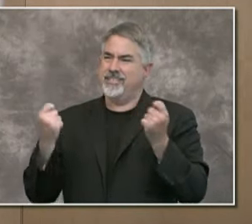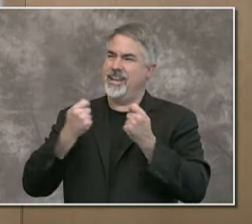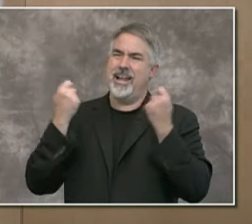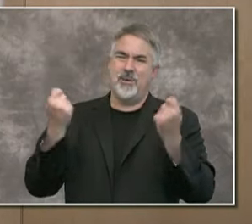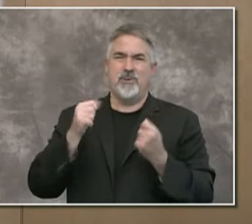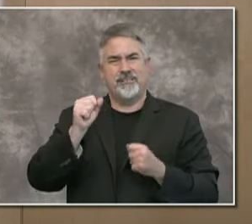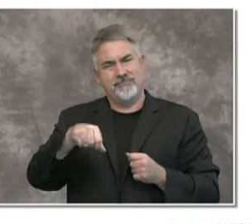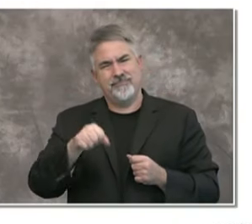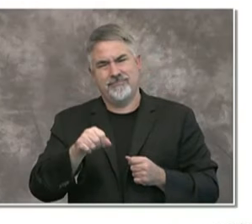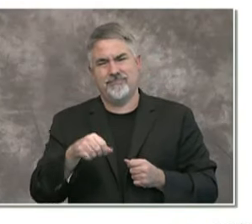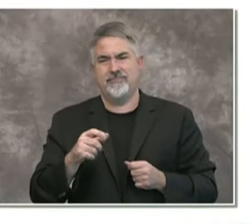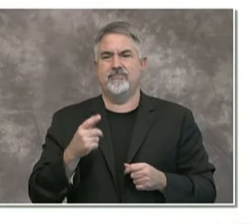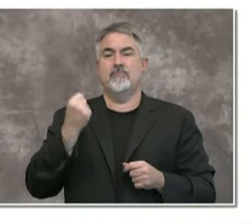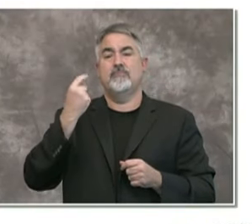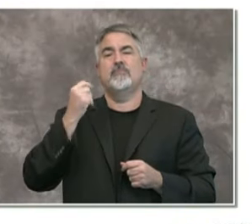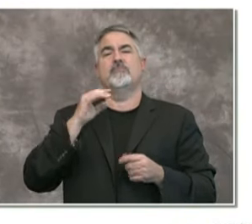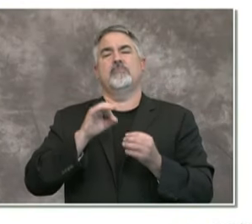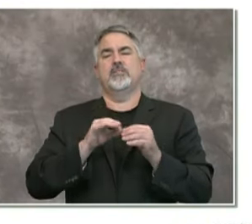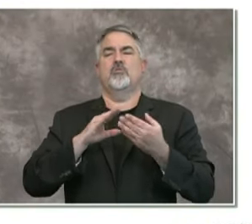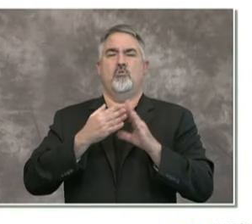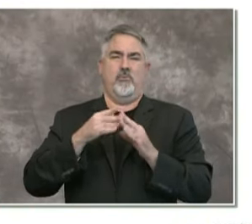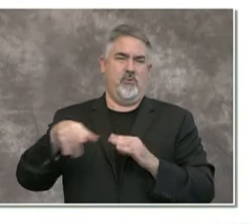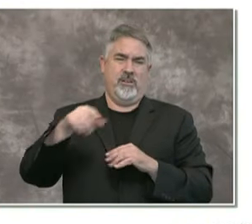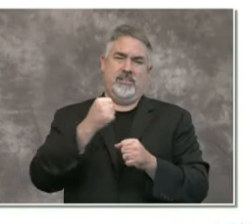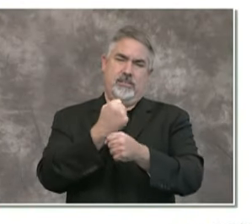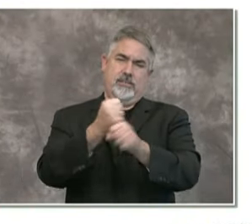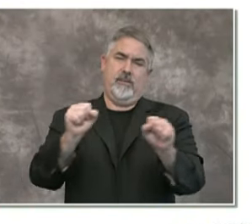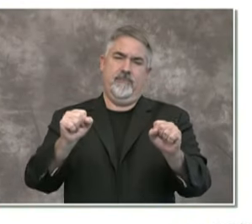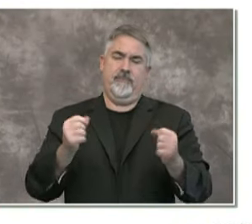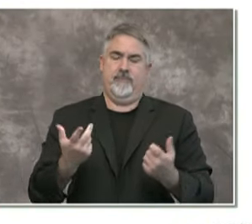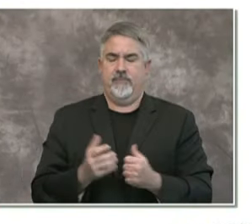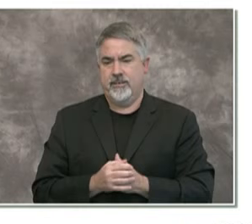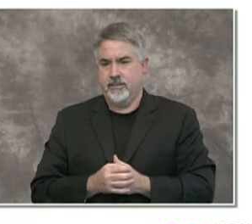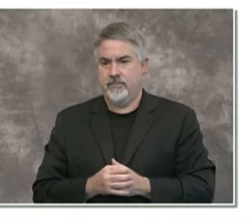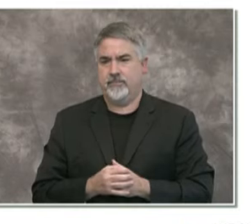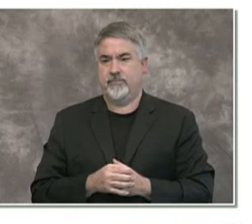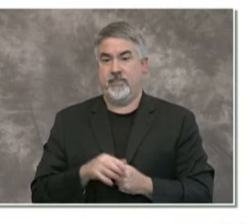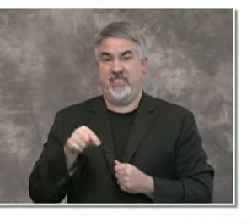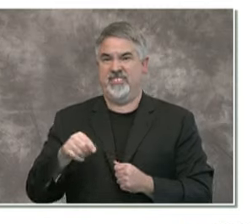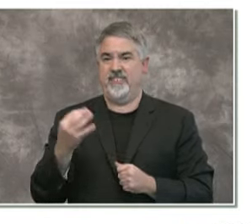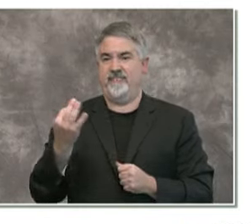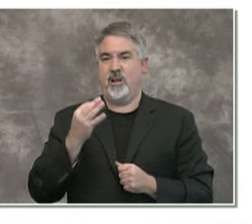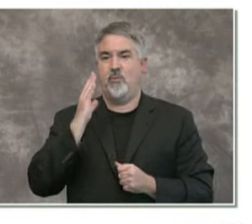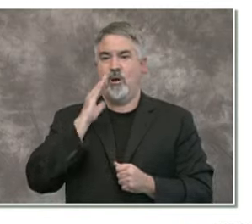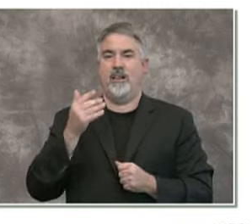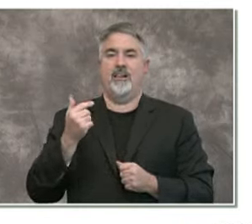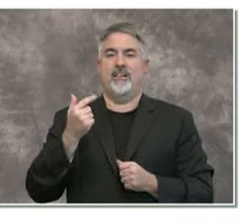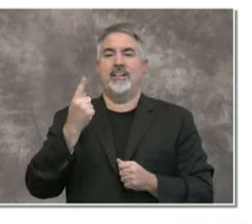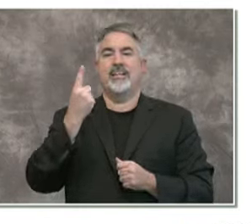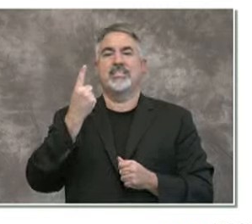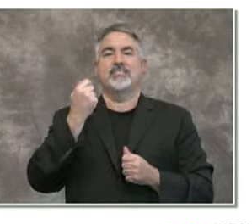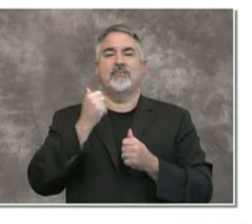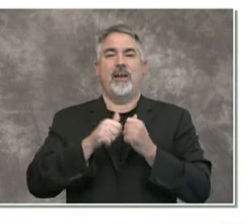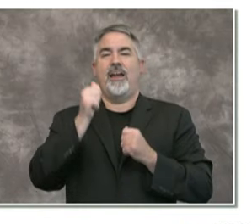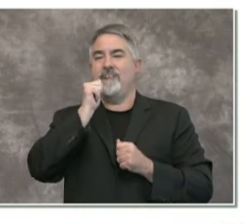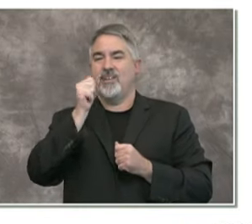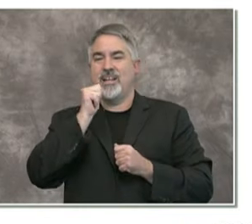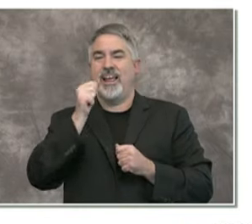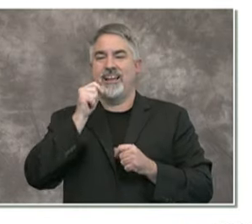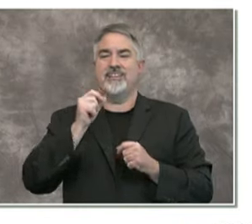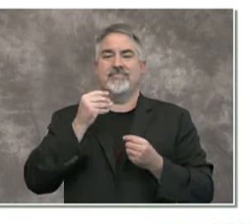communities safe. And beginning this Friday, we will announce one recipient each day until they are all